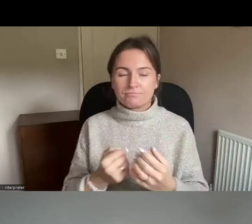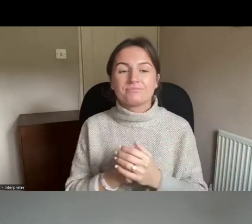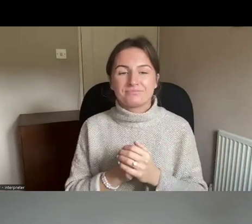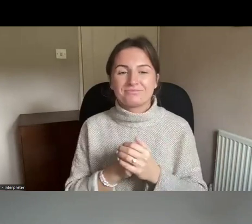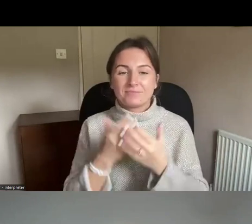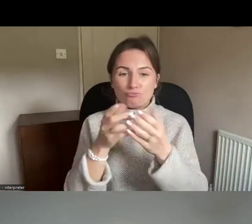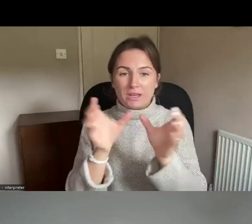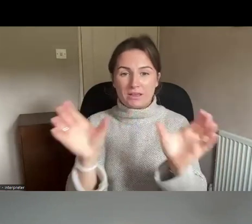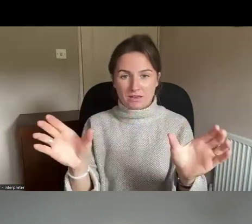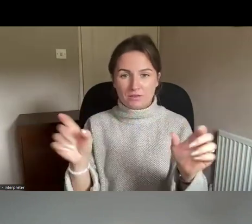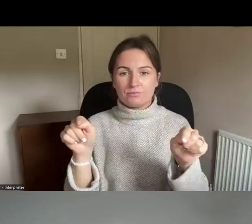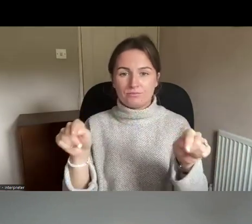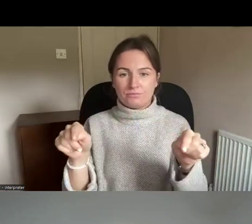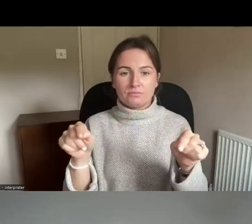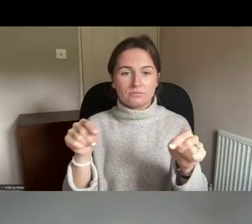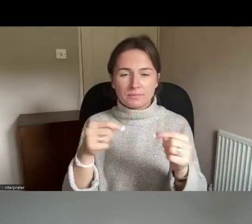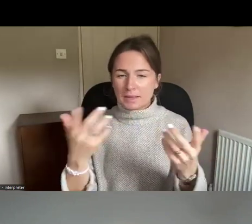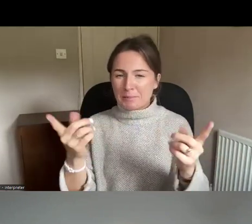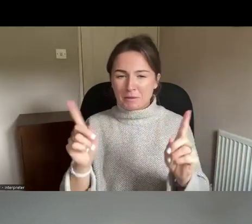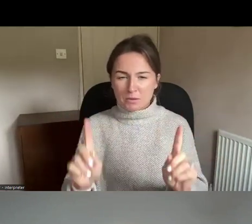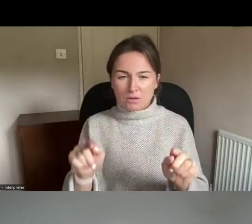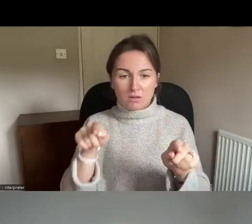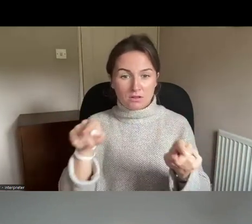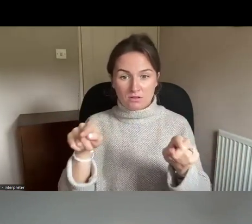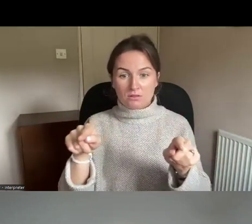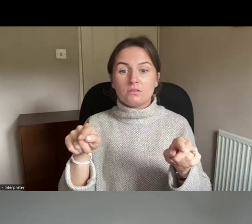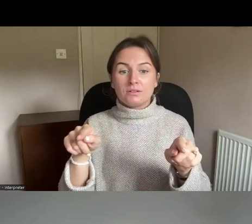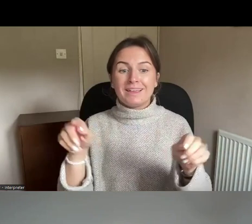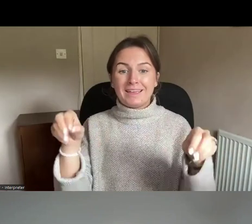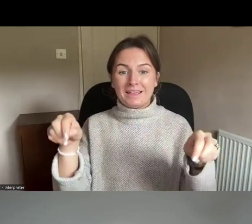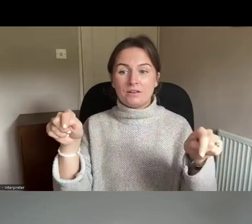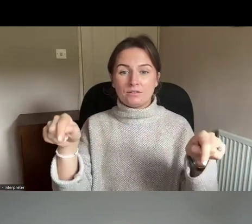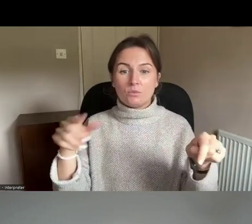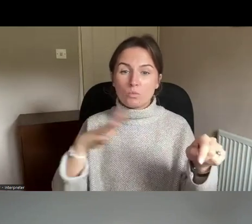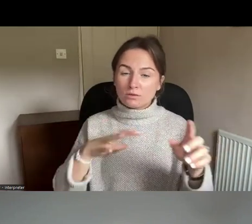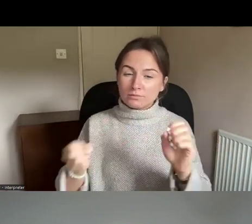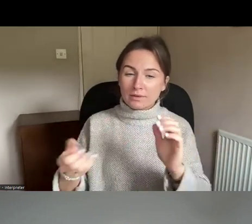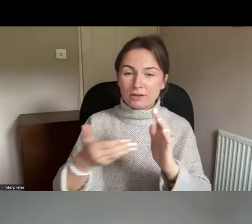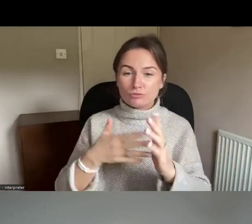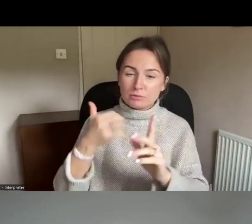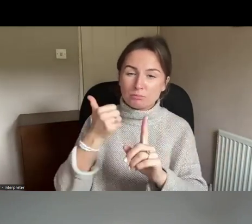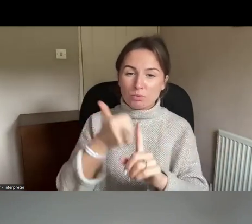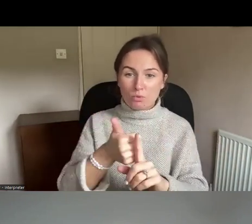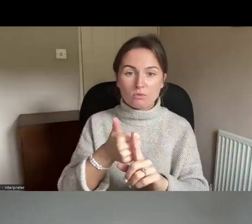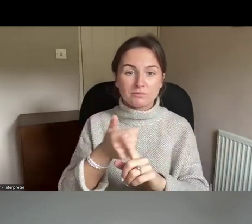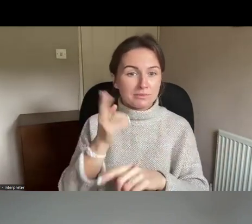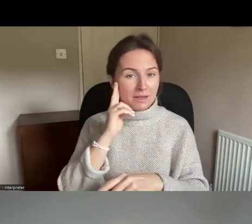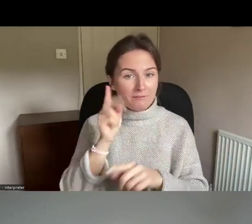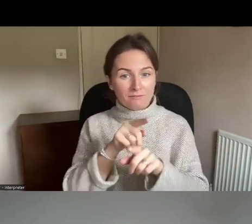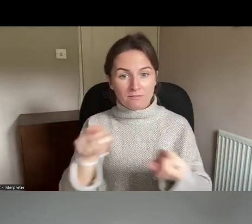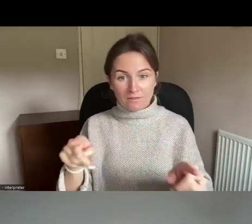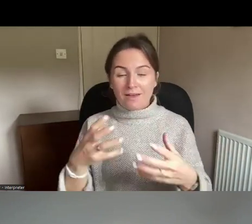sessions, if there are any people attending today that would need additional support, we have 2 BSL